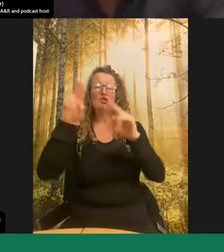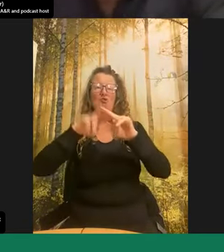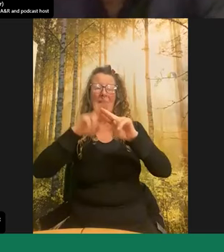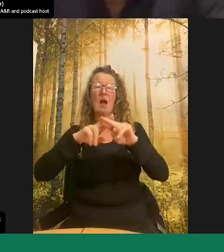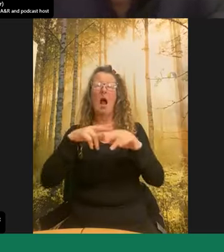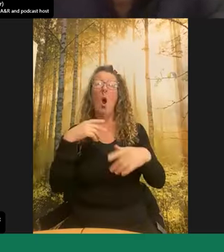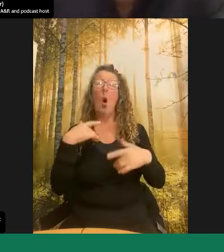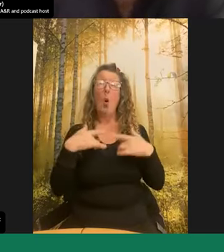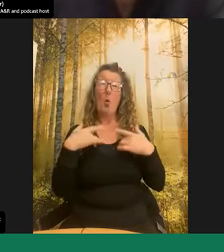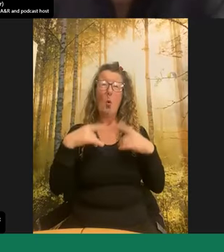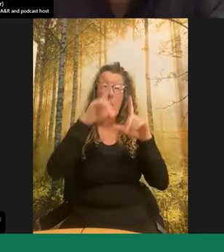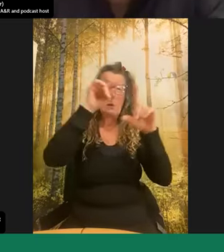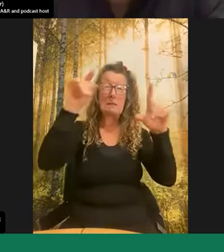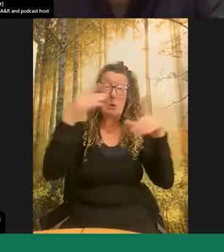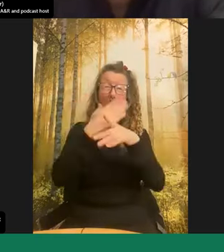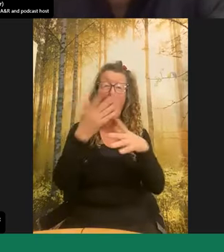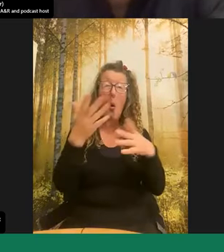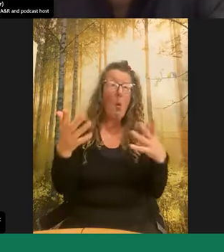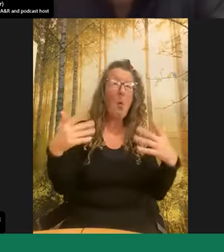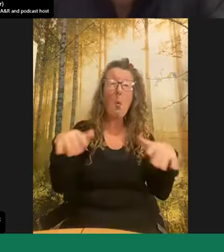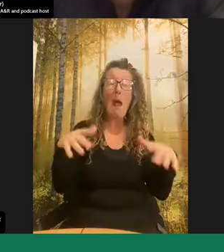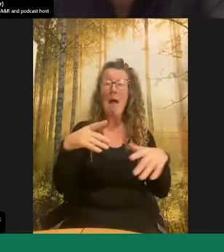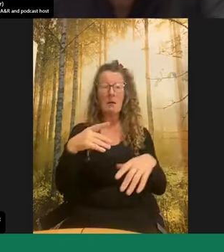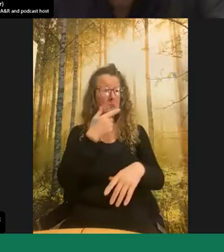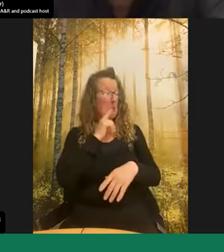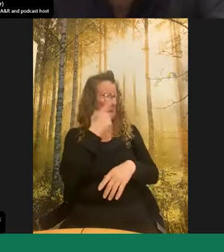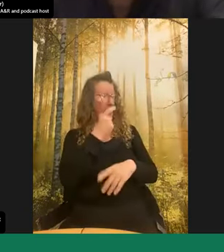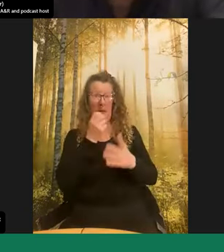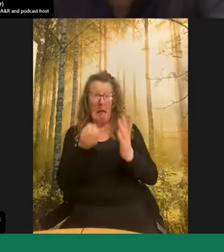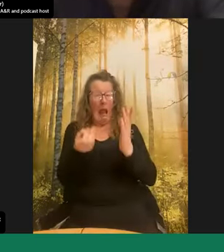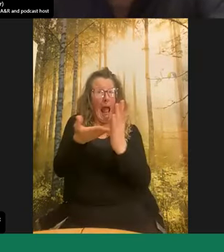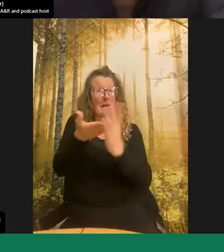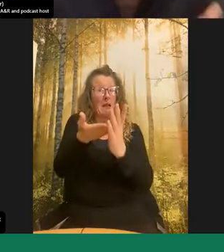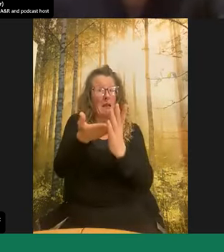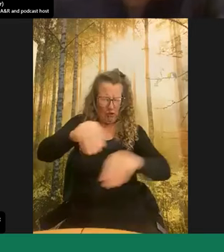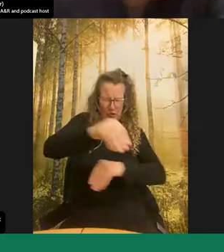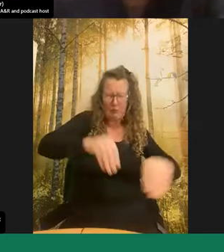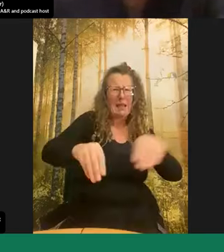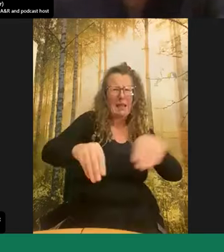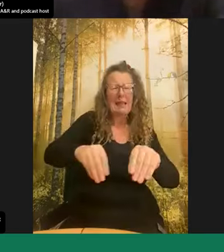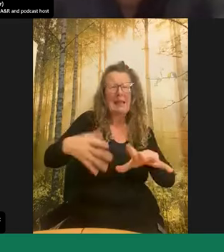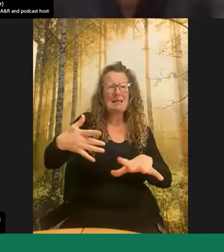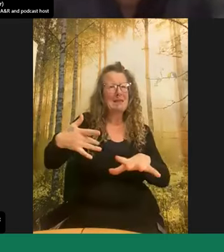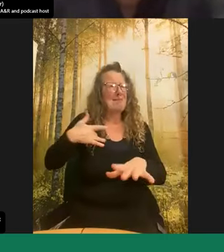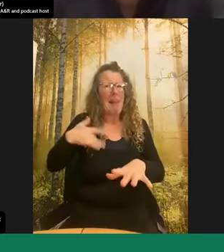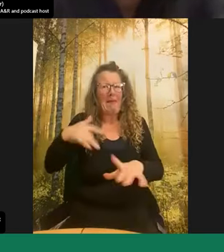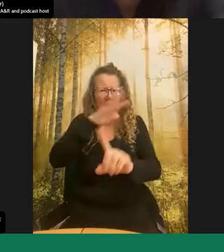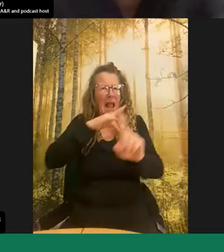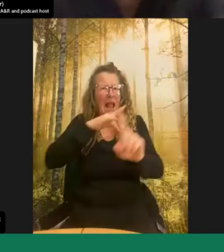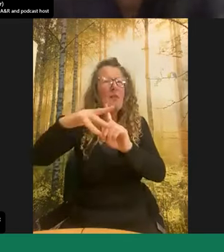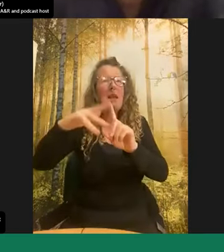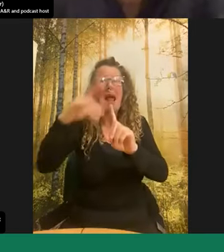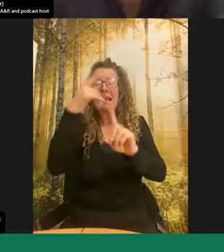fascinating. So could people add to it? And is Rashmi a living environment that can expand as it includes more